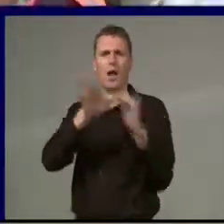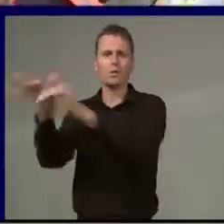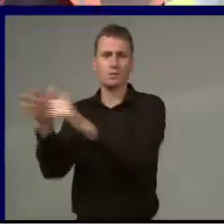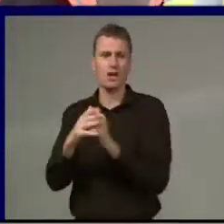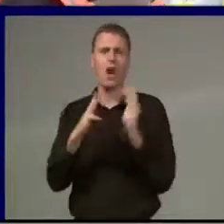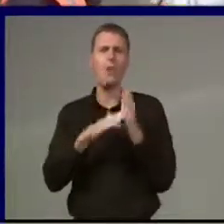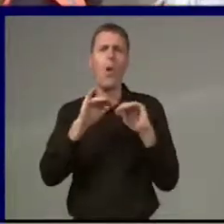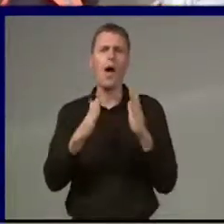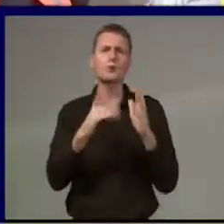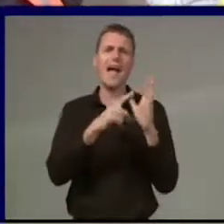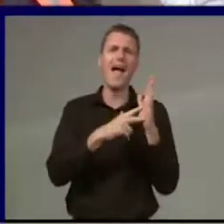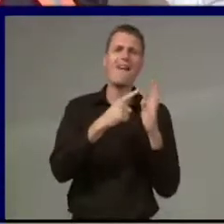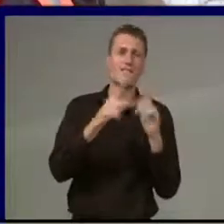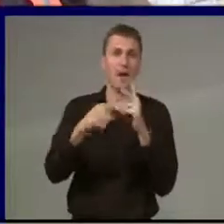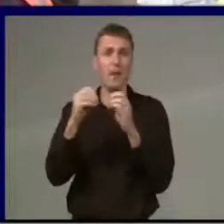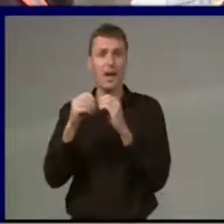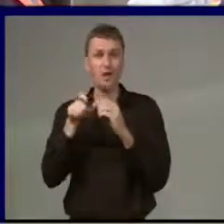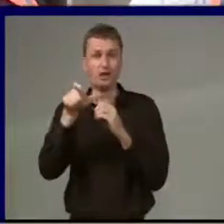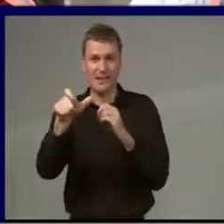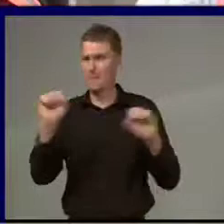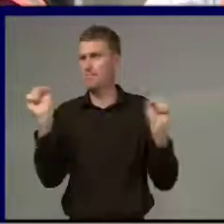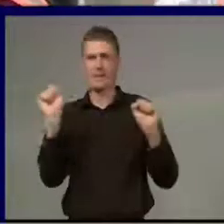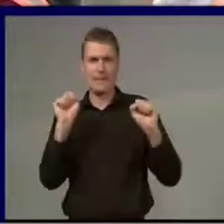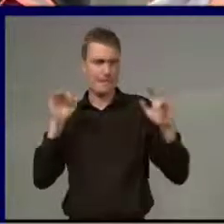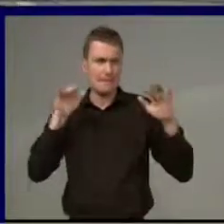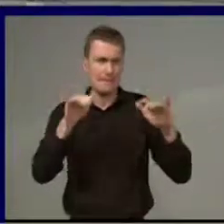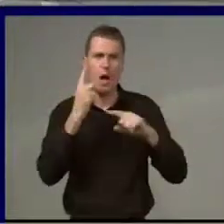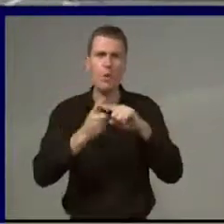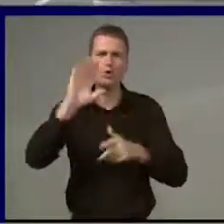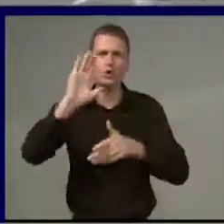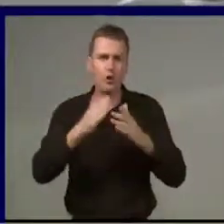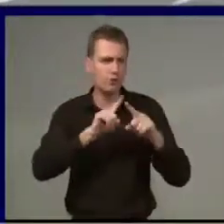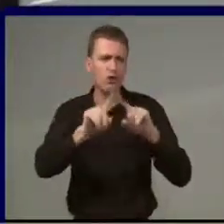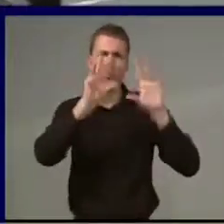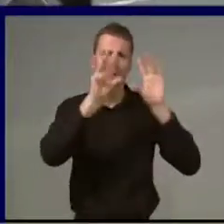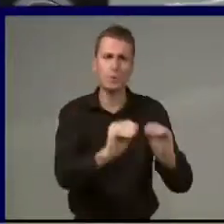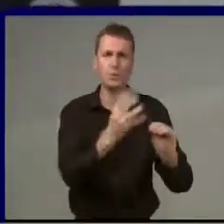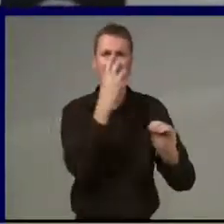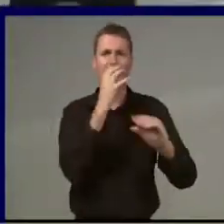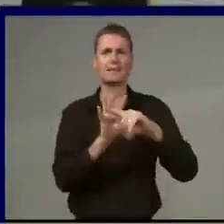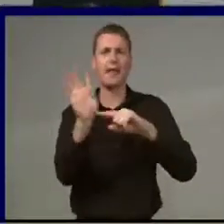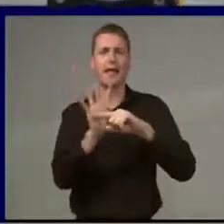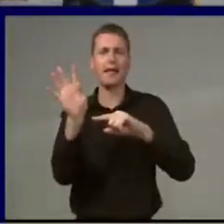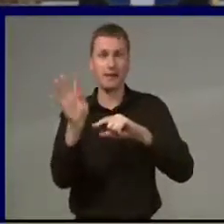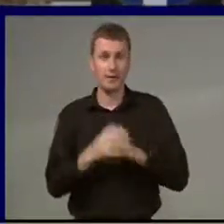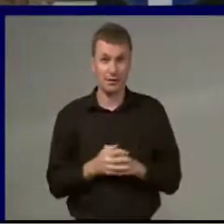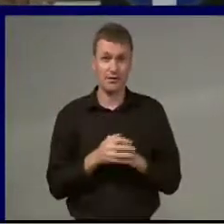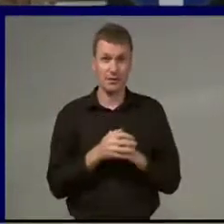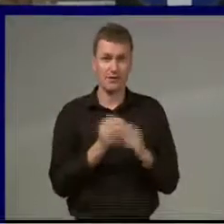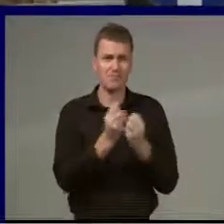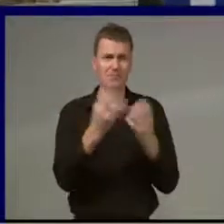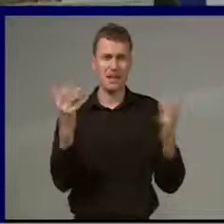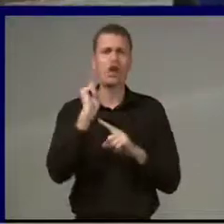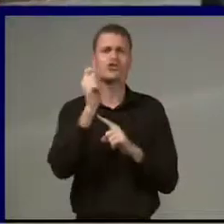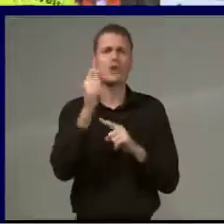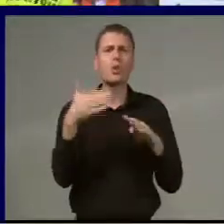becoming a hive of activity as emergency services work to contain a gas leak. Dozens of construction workers forced to